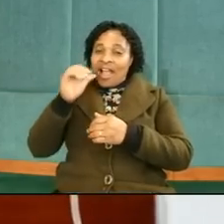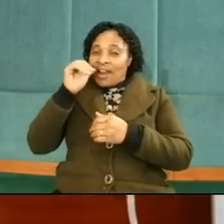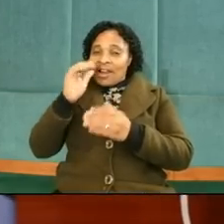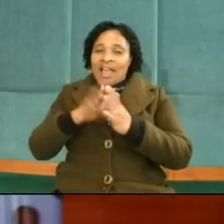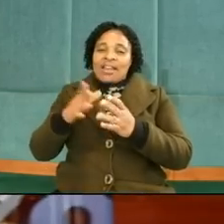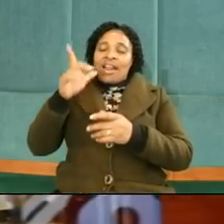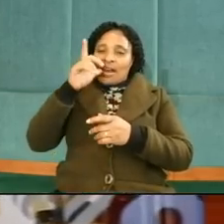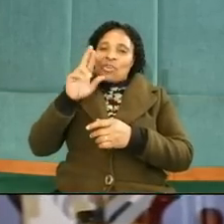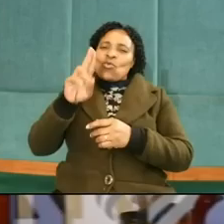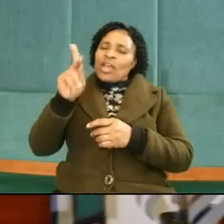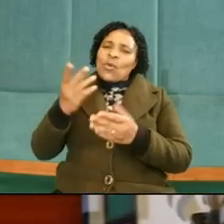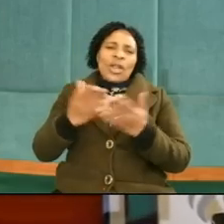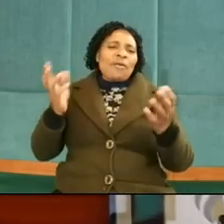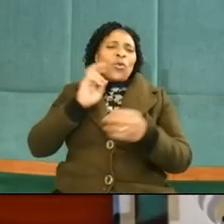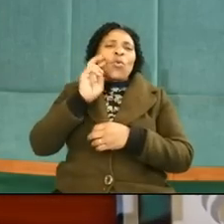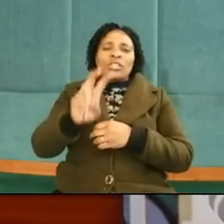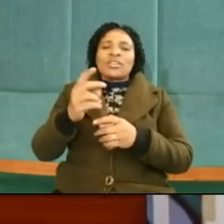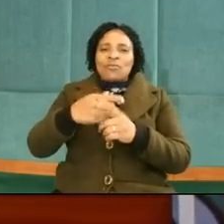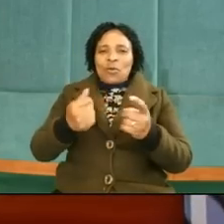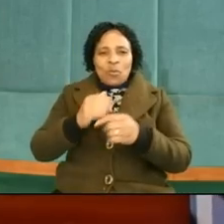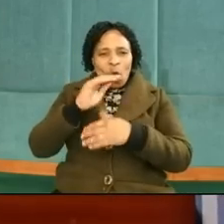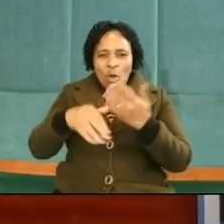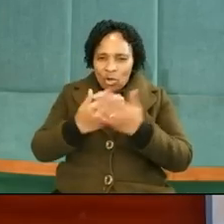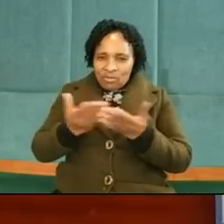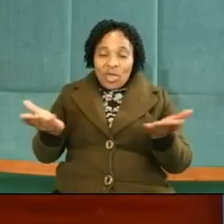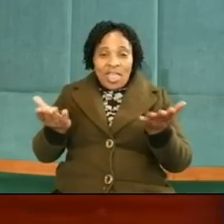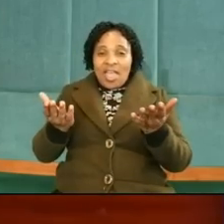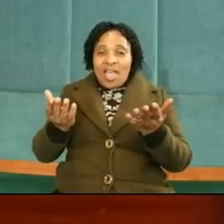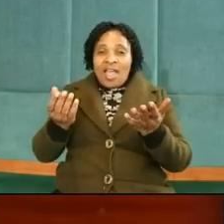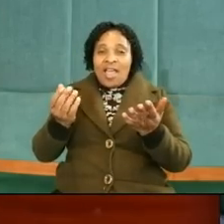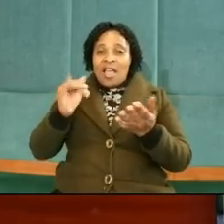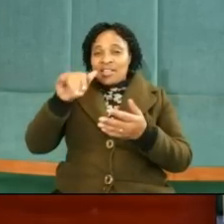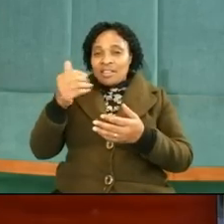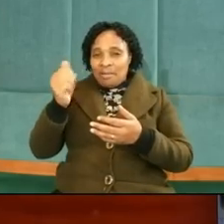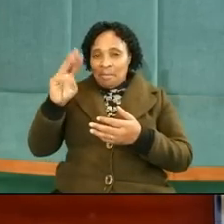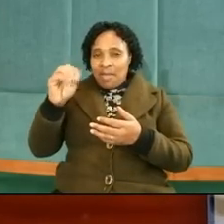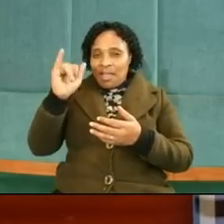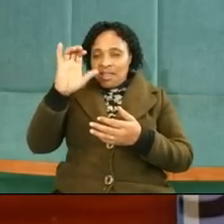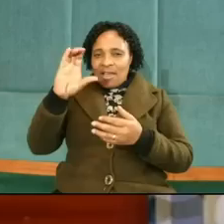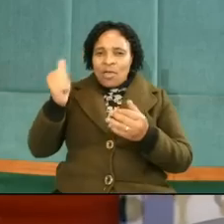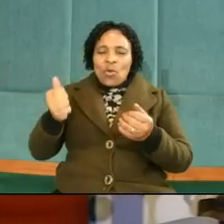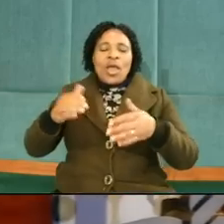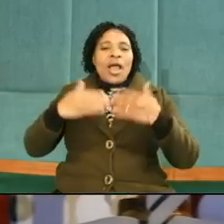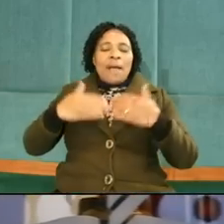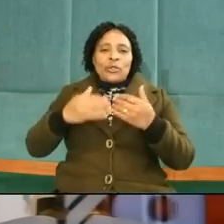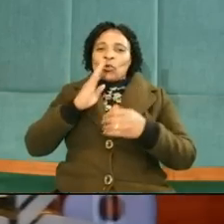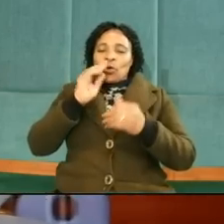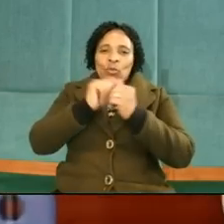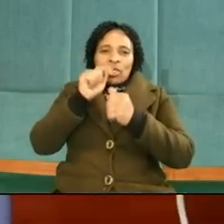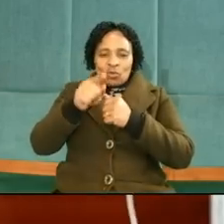London, UK, wherever you're watching, or in Jamaica, we're delighted to have you. And we hope and trust that you'll